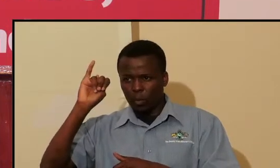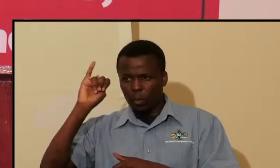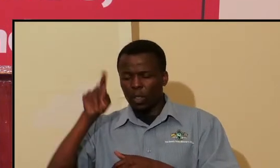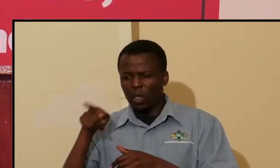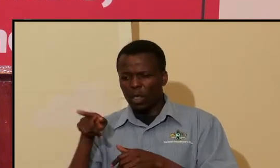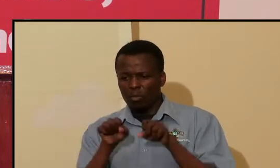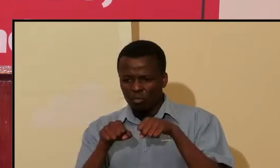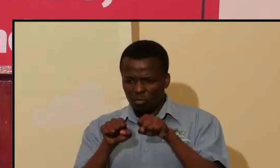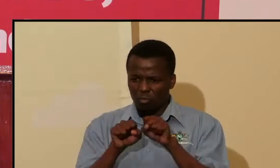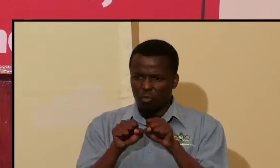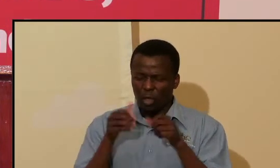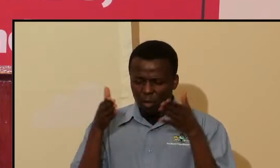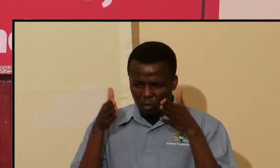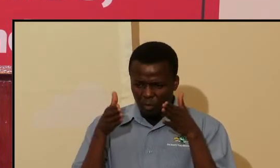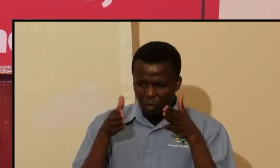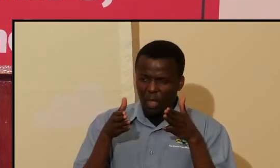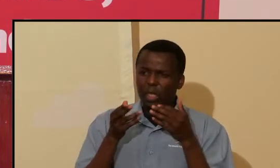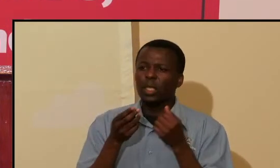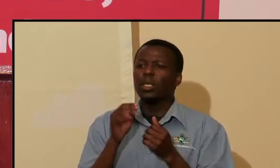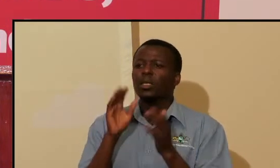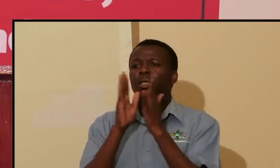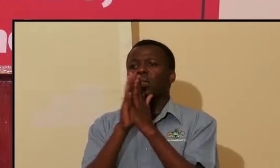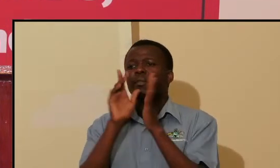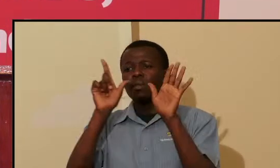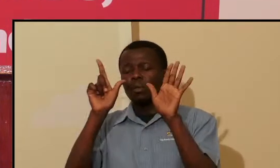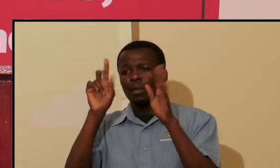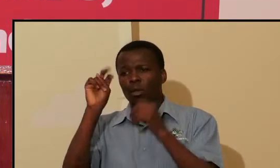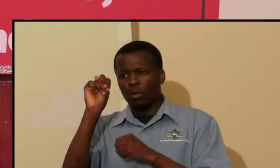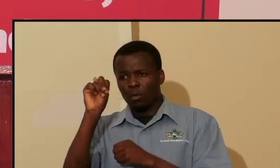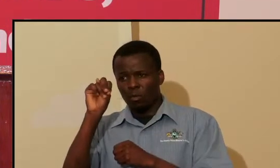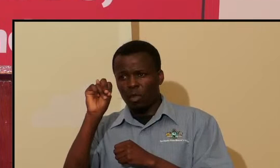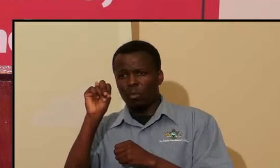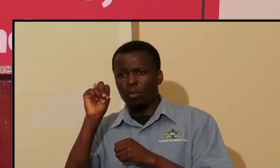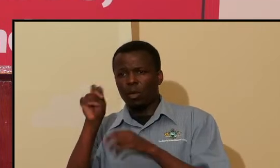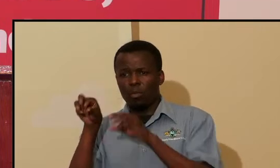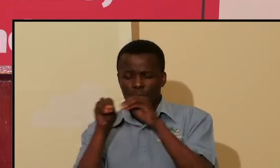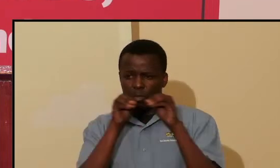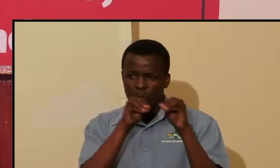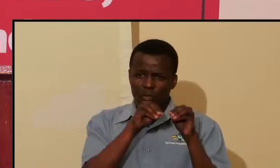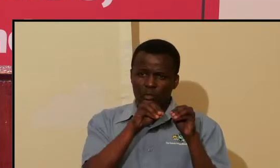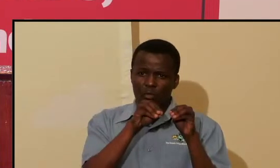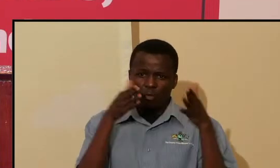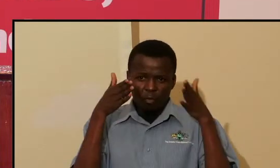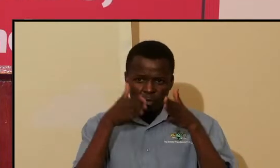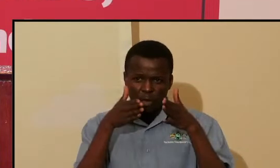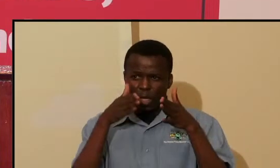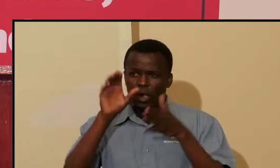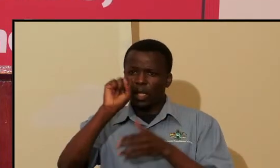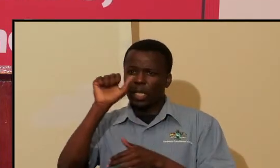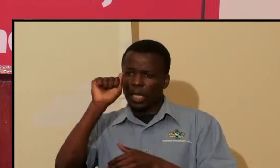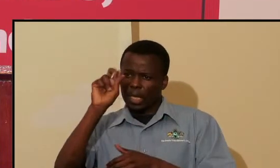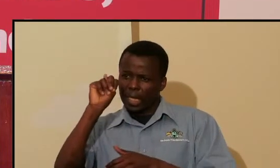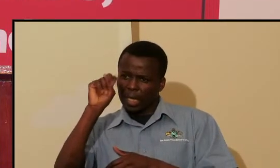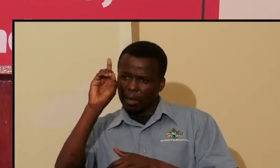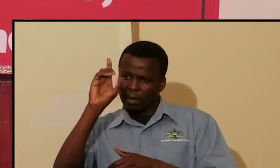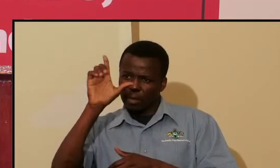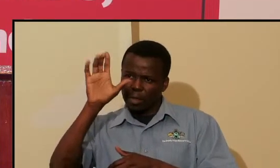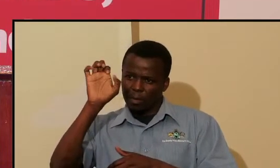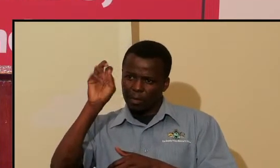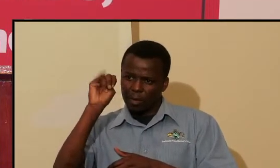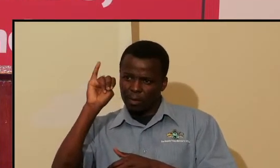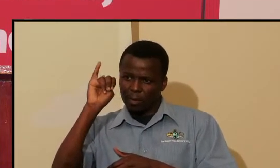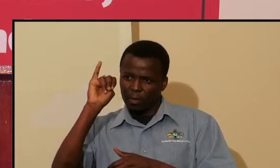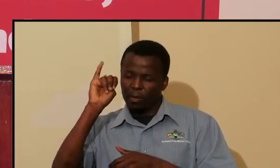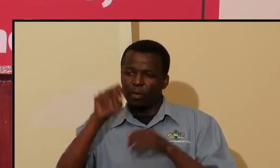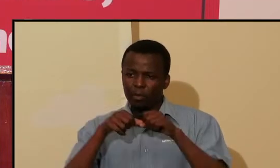of November, we're going to be in the Shiselweni region at Sandleni in Nkundla, where we are going to be talking